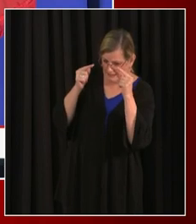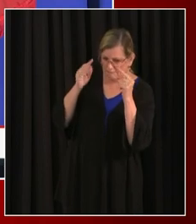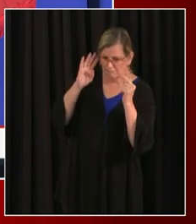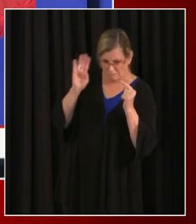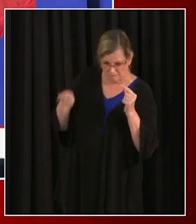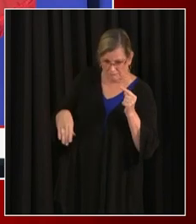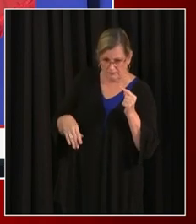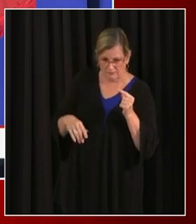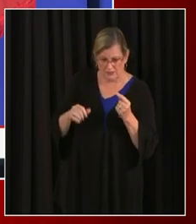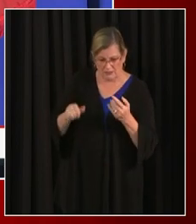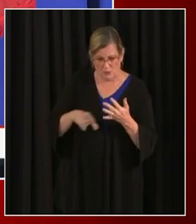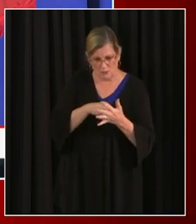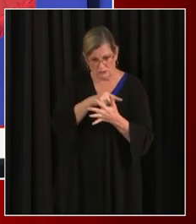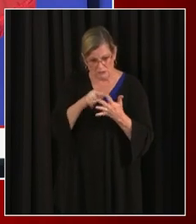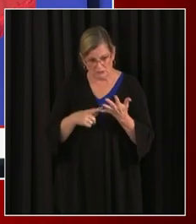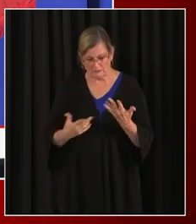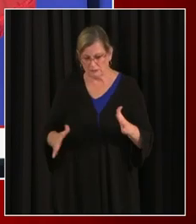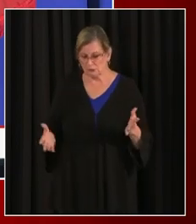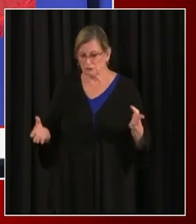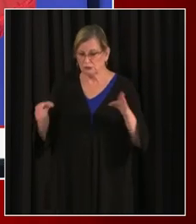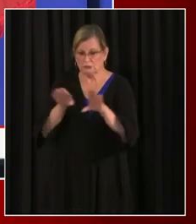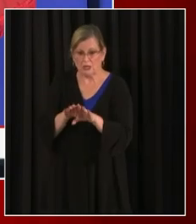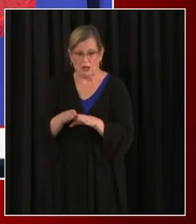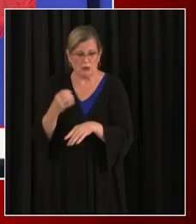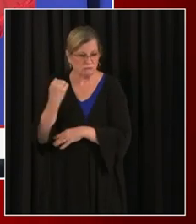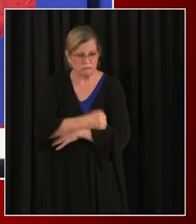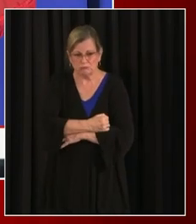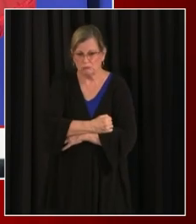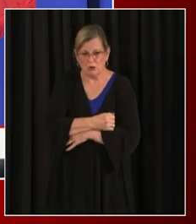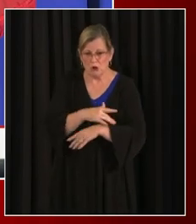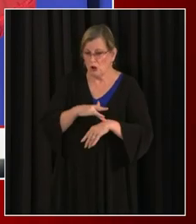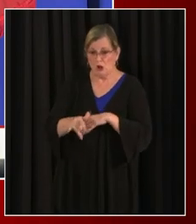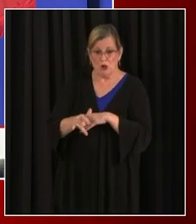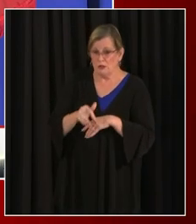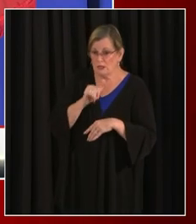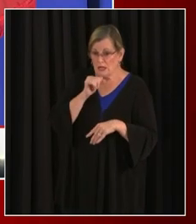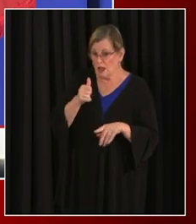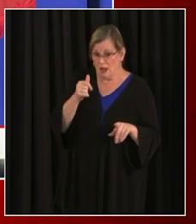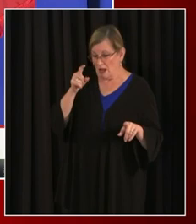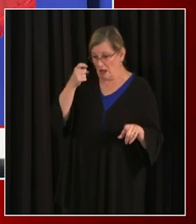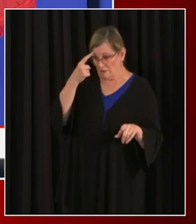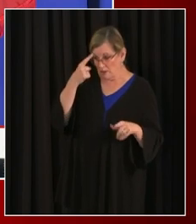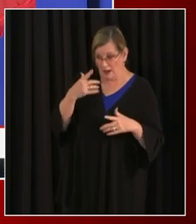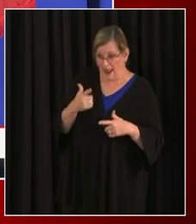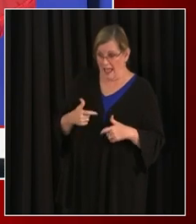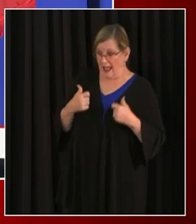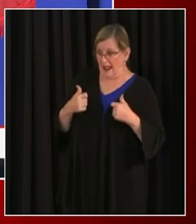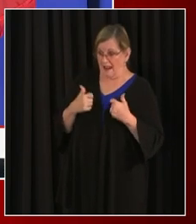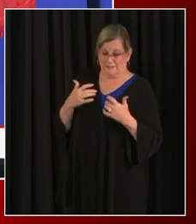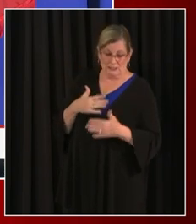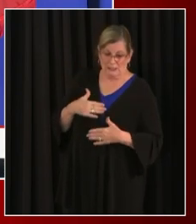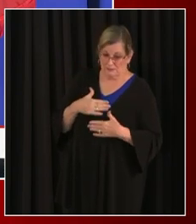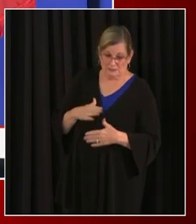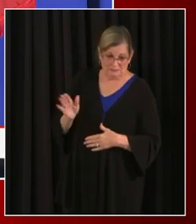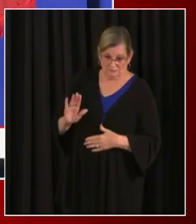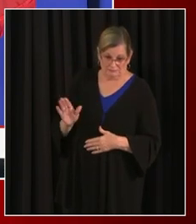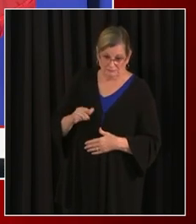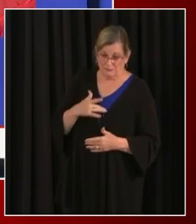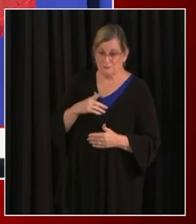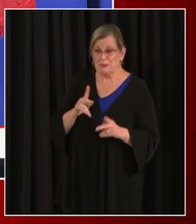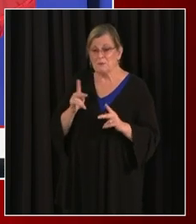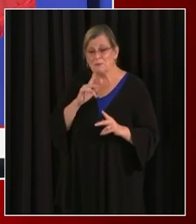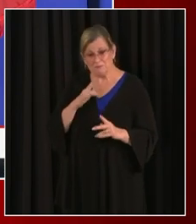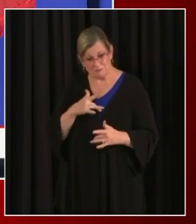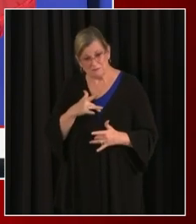venues were shut down earliest, all of our large venues, not just for live entertainment, and they will likely be